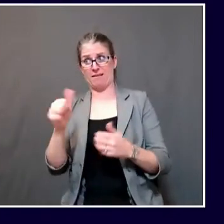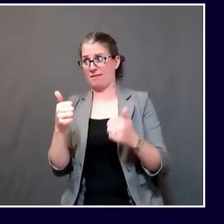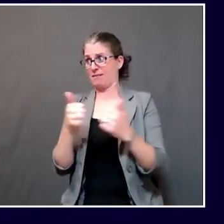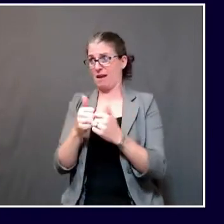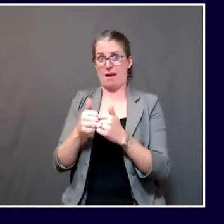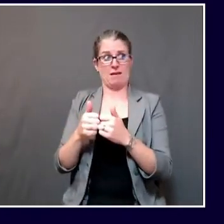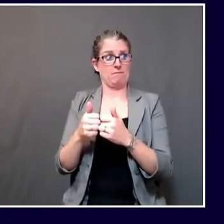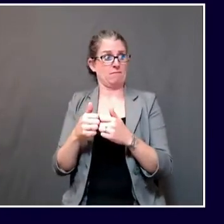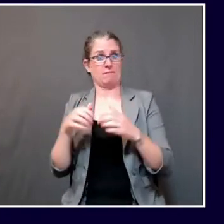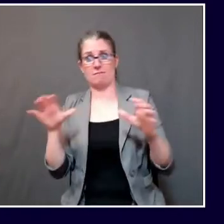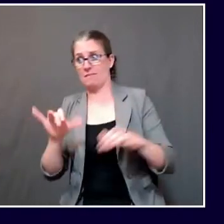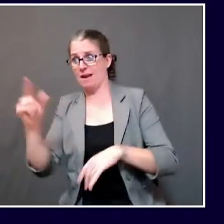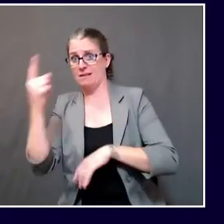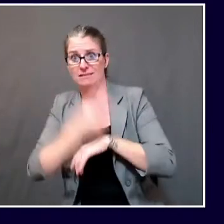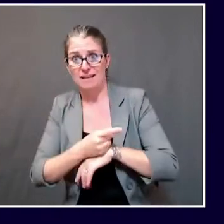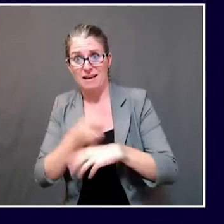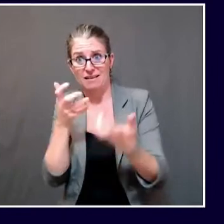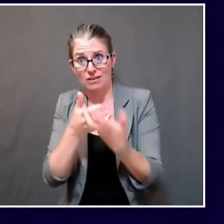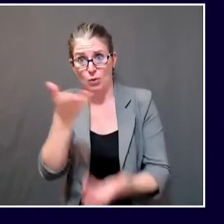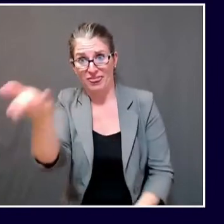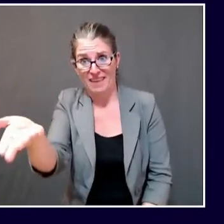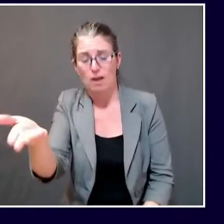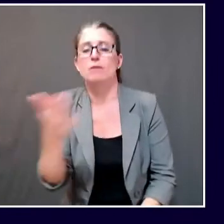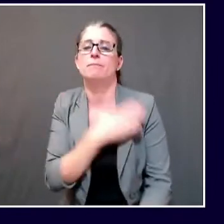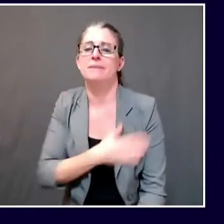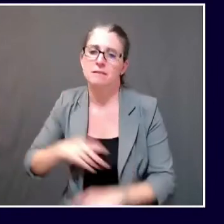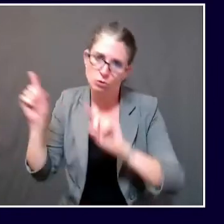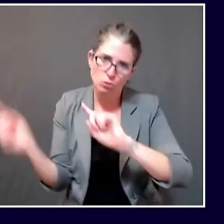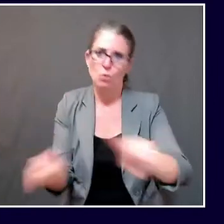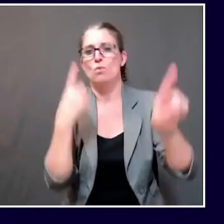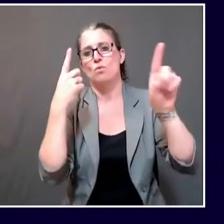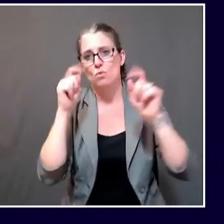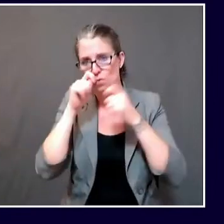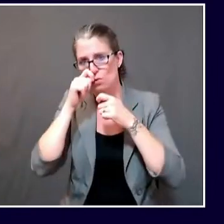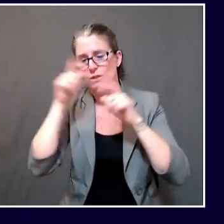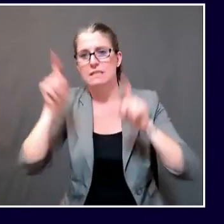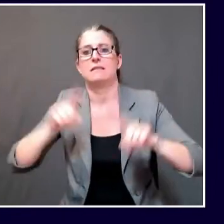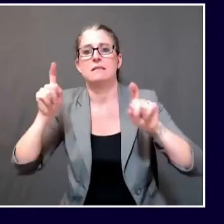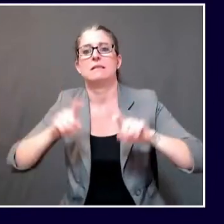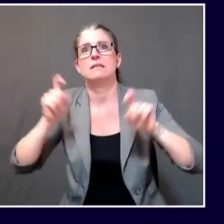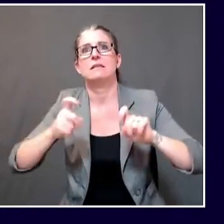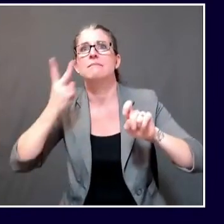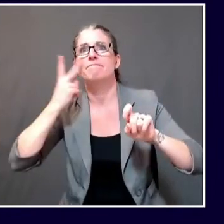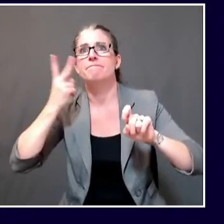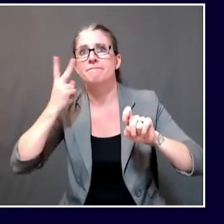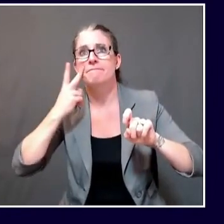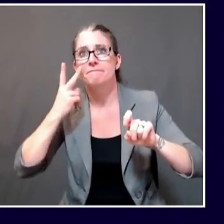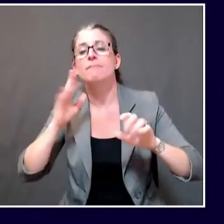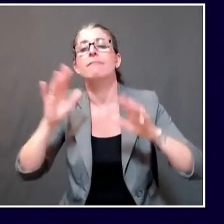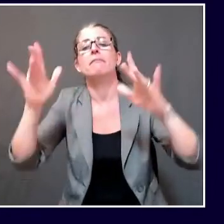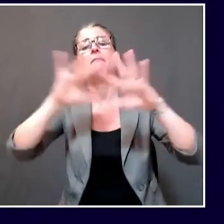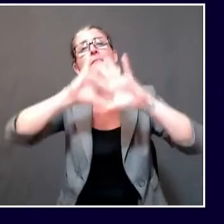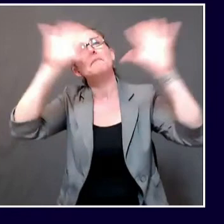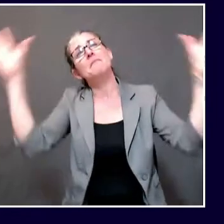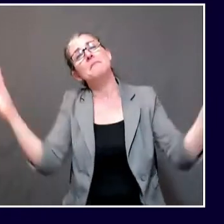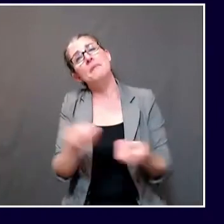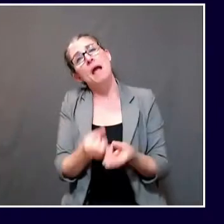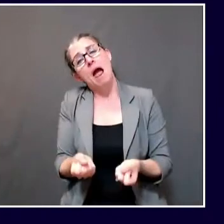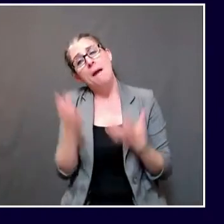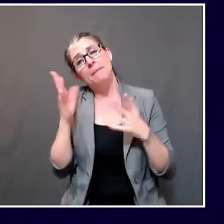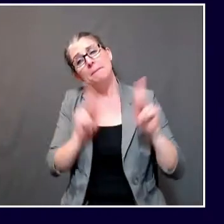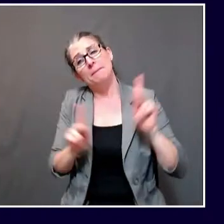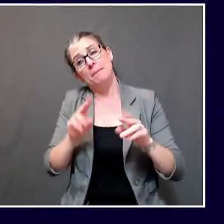estimated numbers of exposures, we don't have a firm estimate. The initial investigation that's occurred